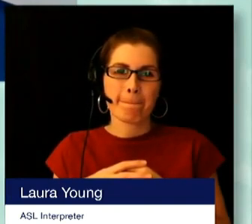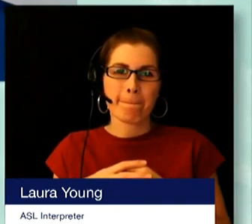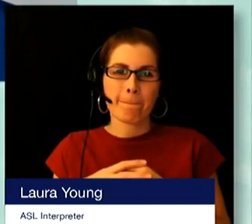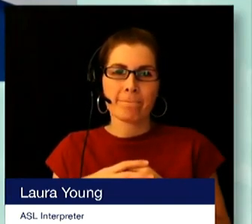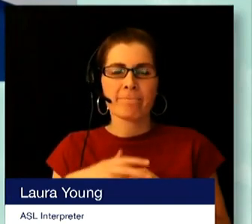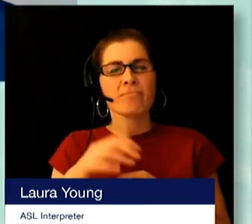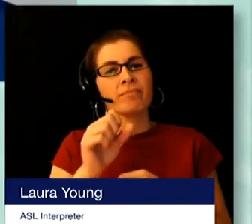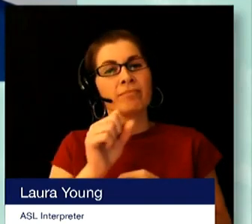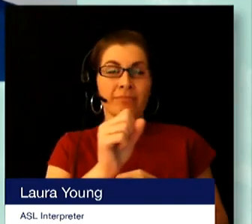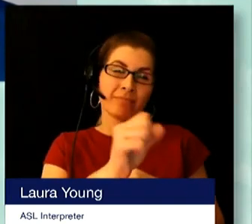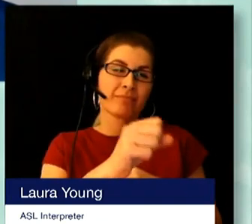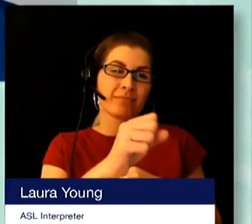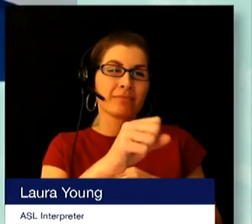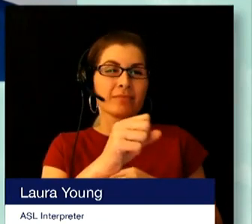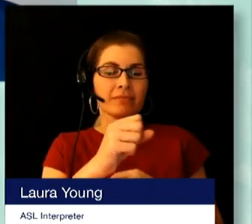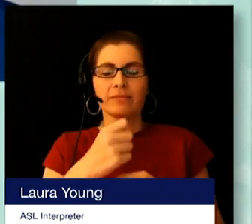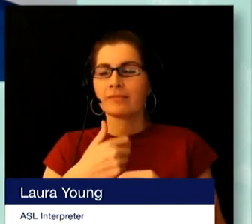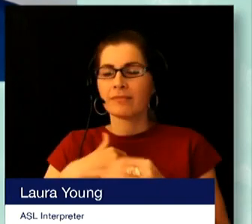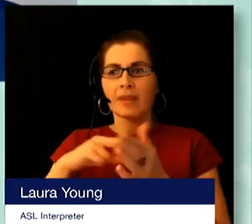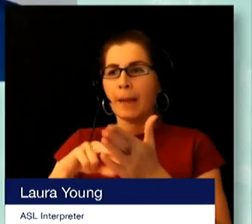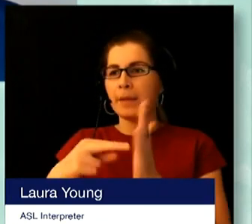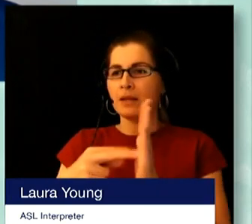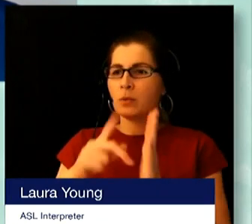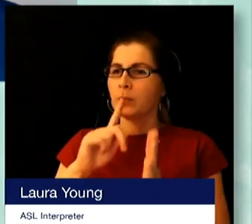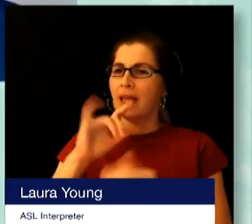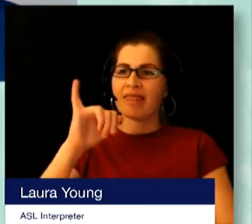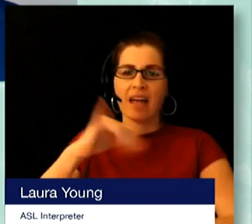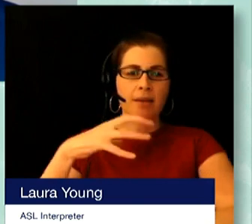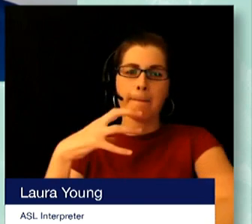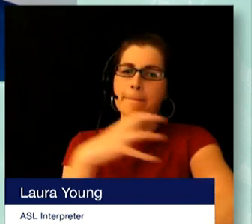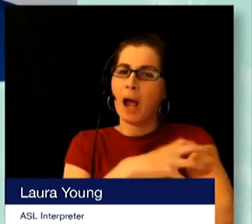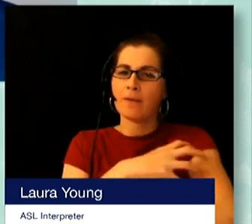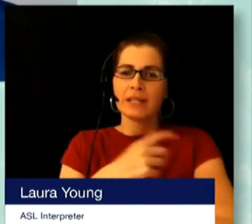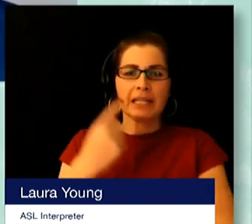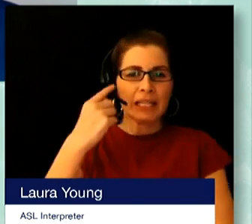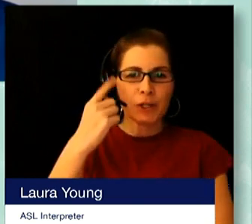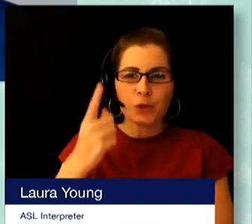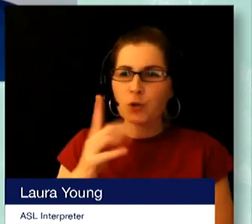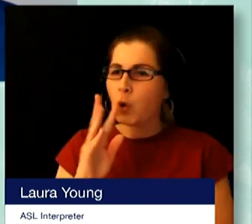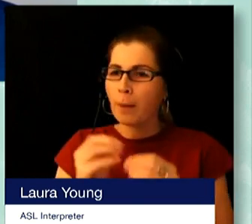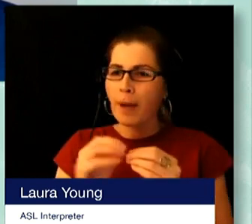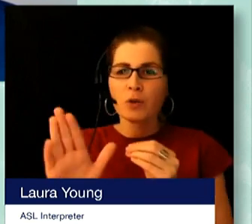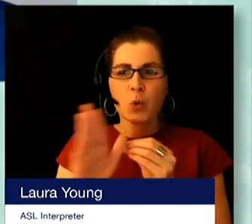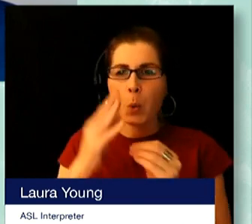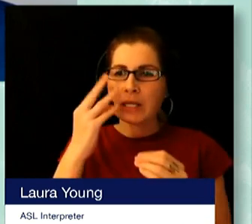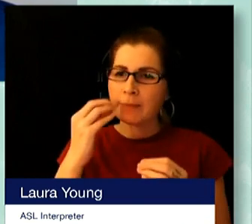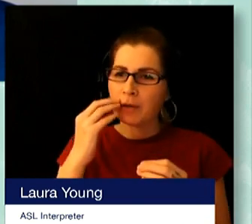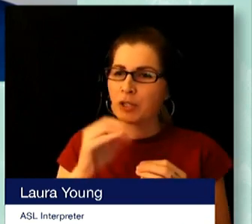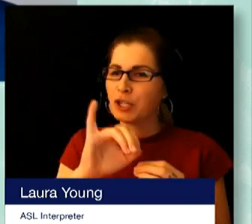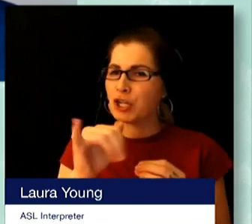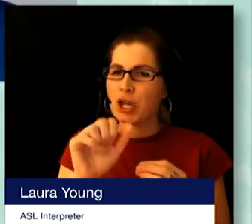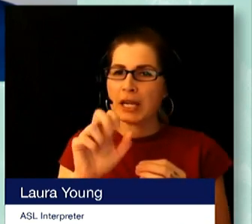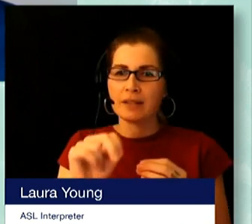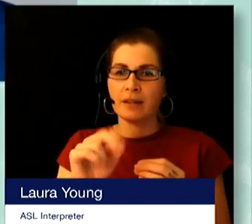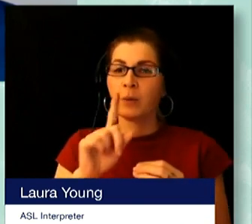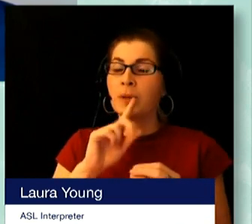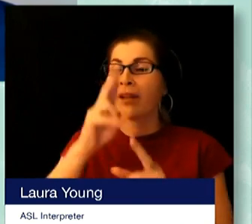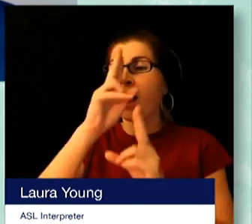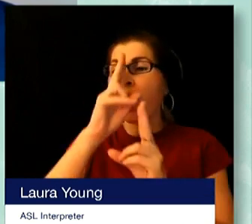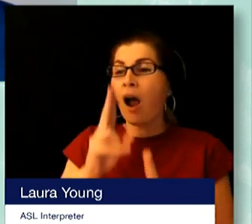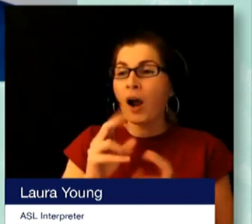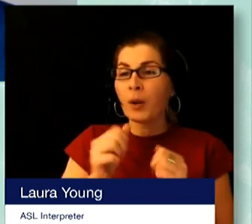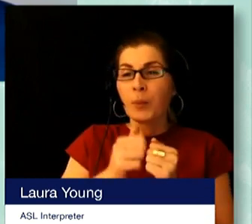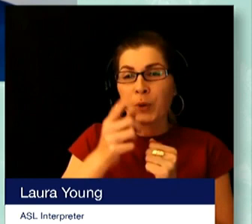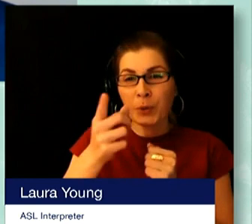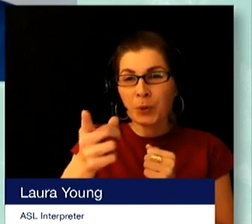Yeah, I mean, it's so incredibly powerful just to hear you talk about your experience, Jason. It is an honor to be with you tonight.